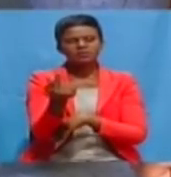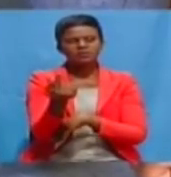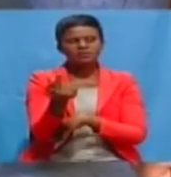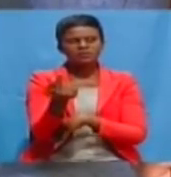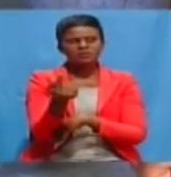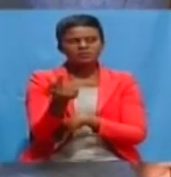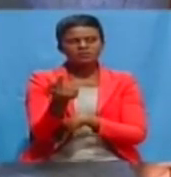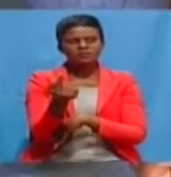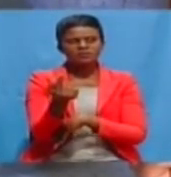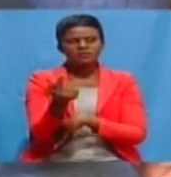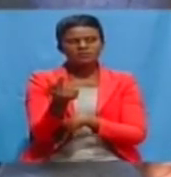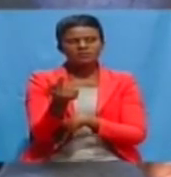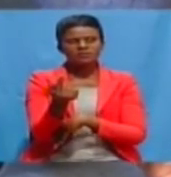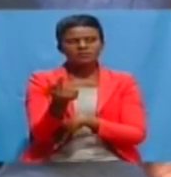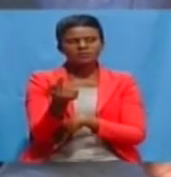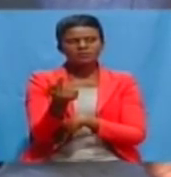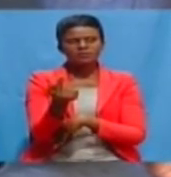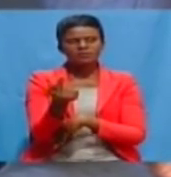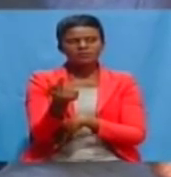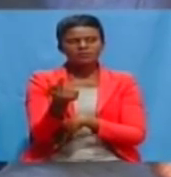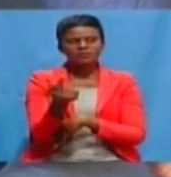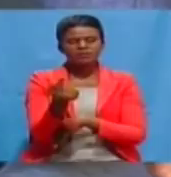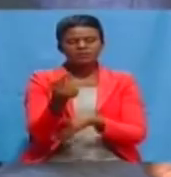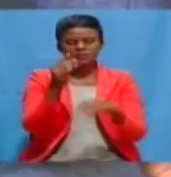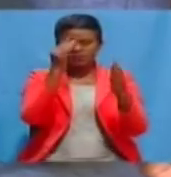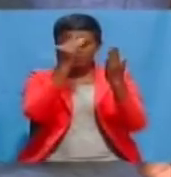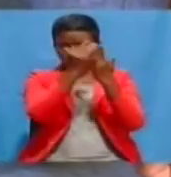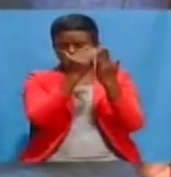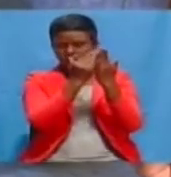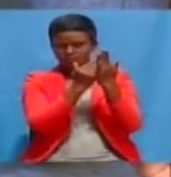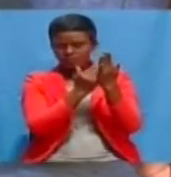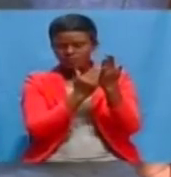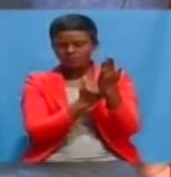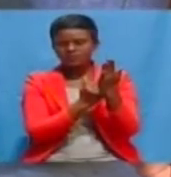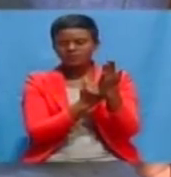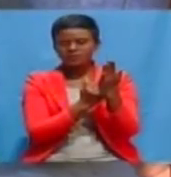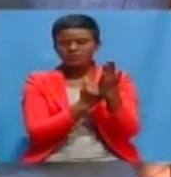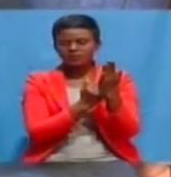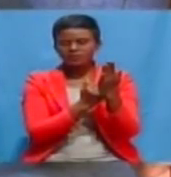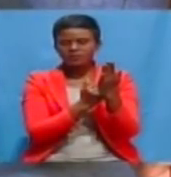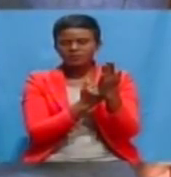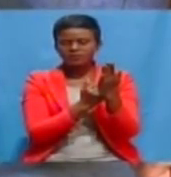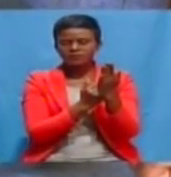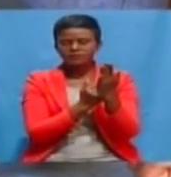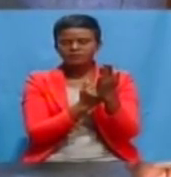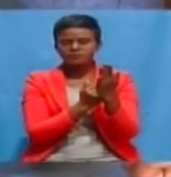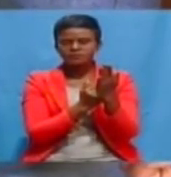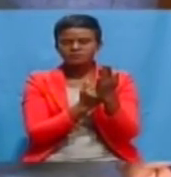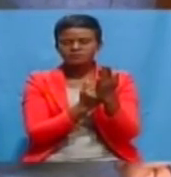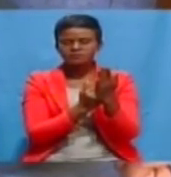is a lesson I carry home to my heart.